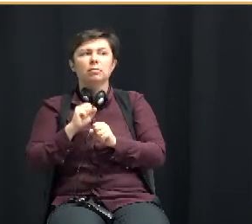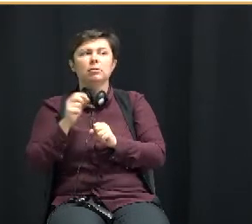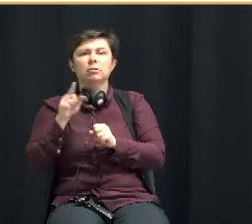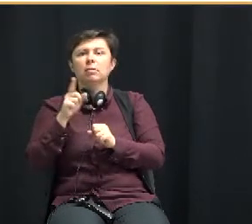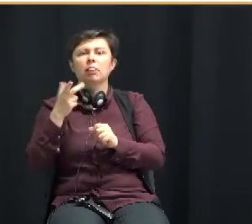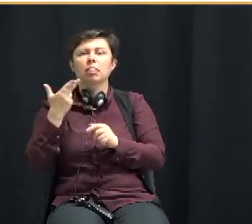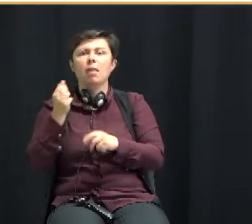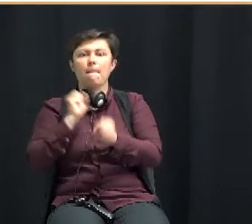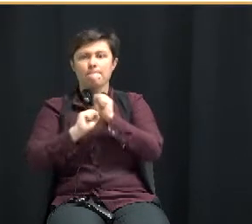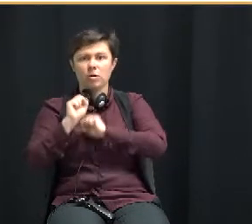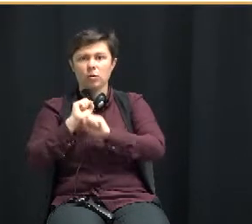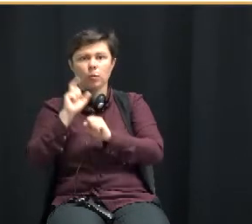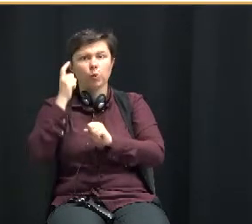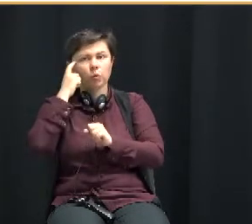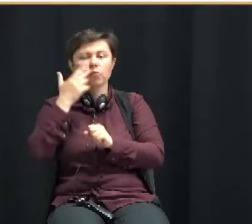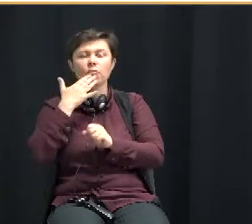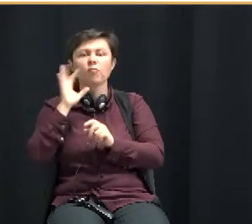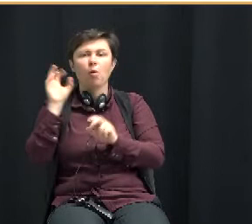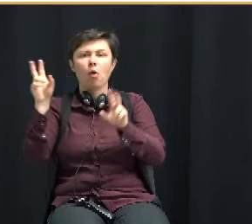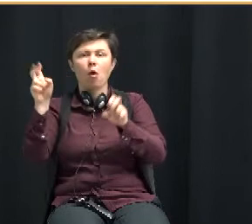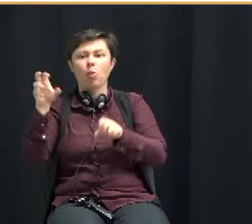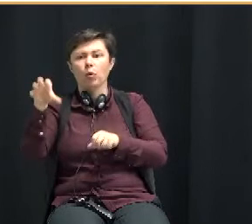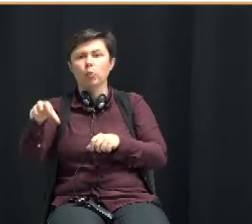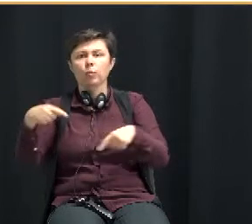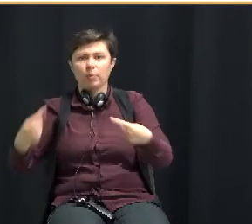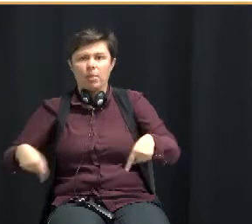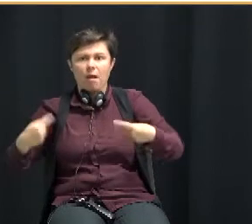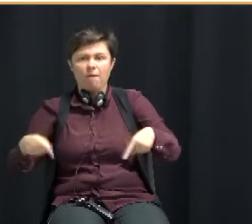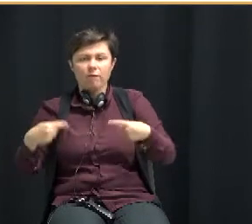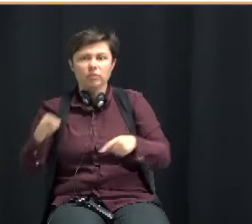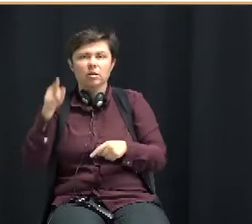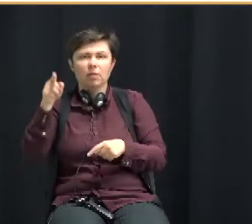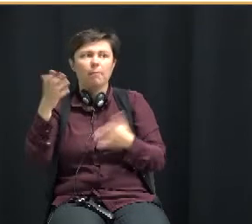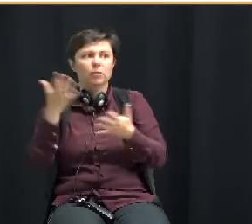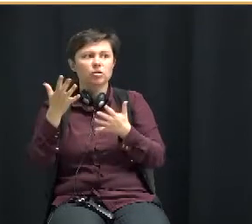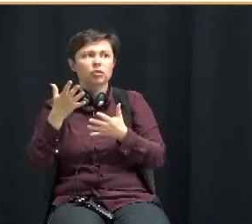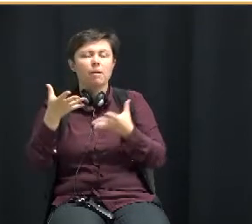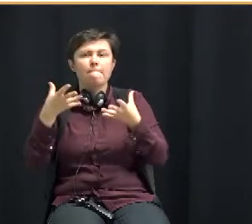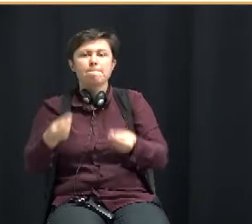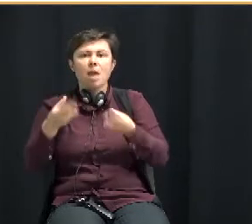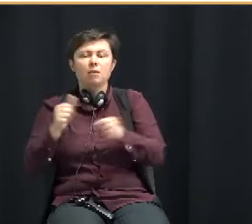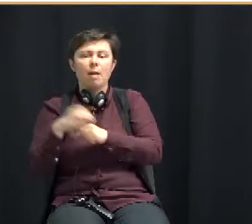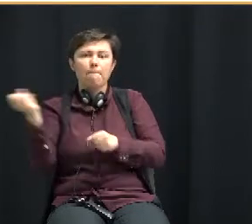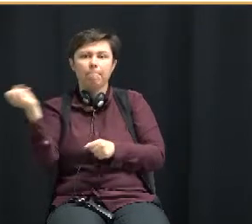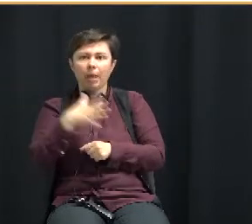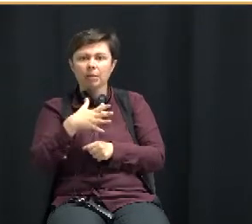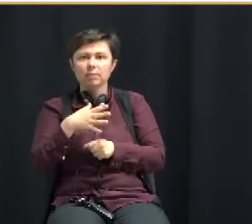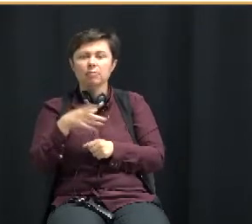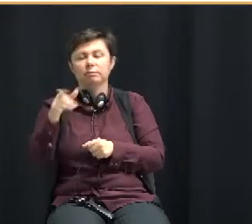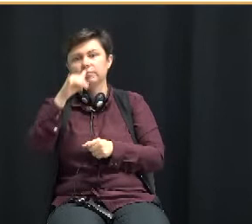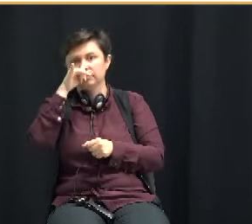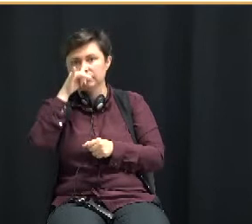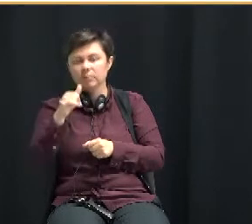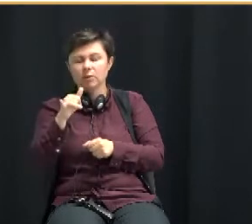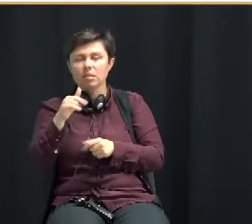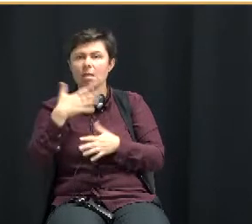are the solutions. So for people on wheelchairs, when there is a sand,